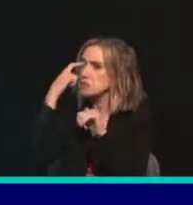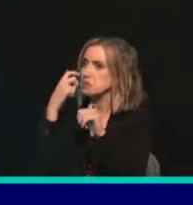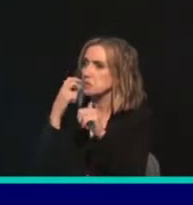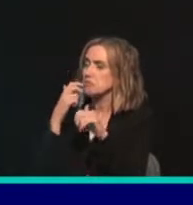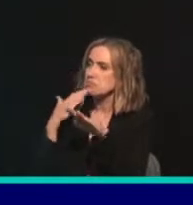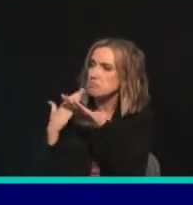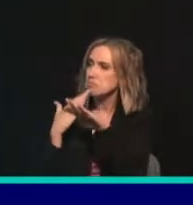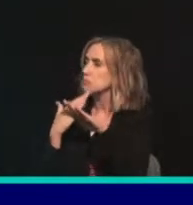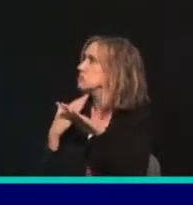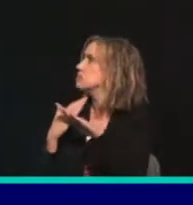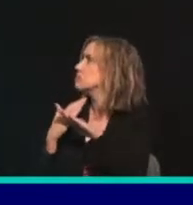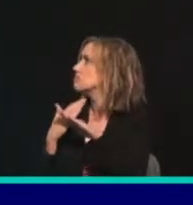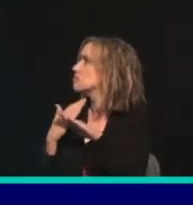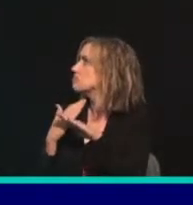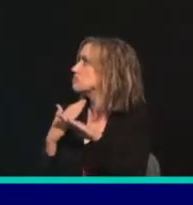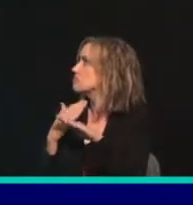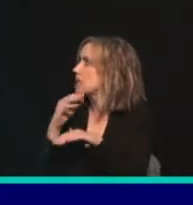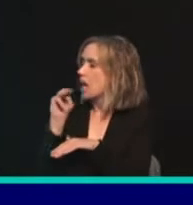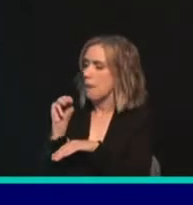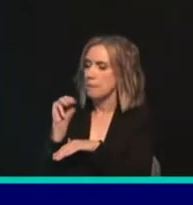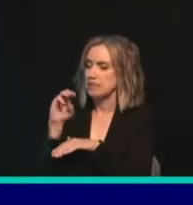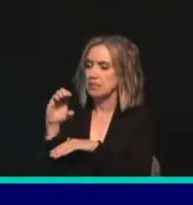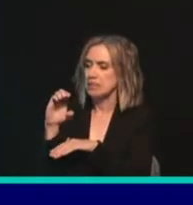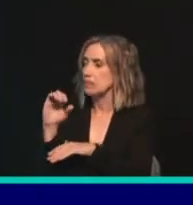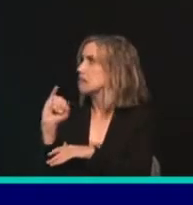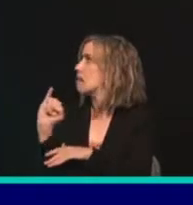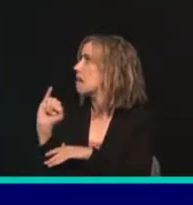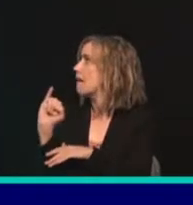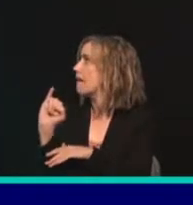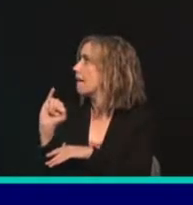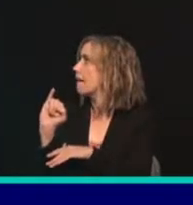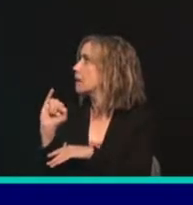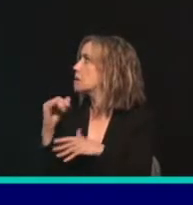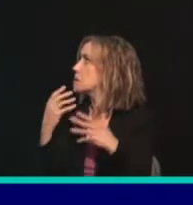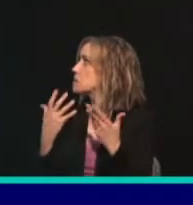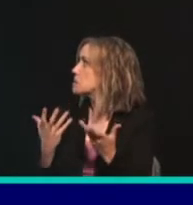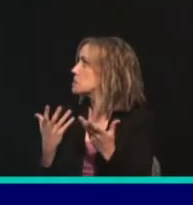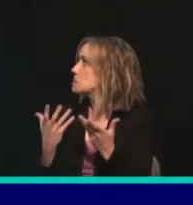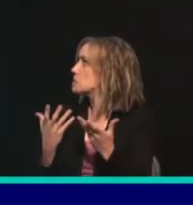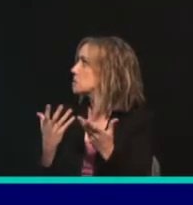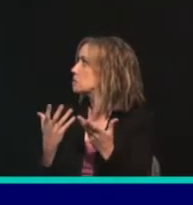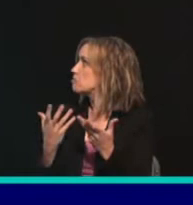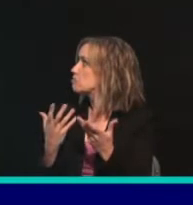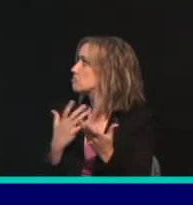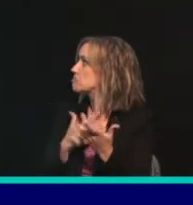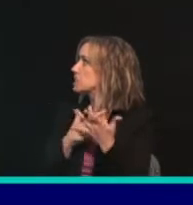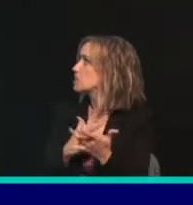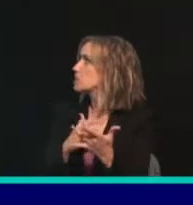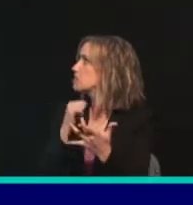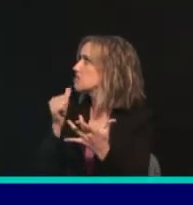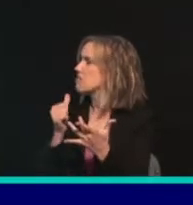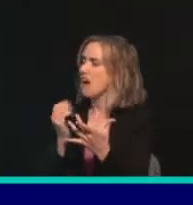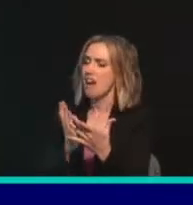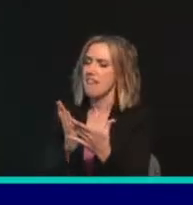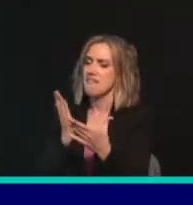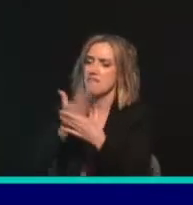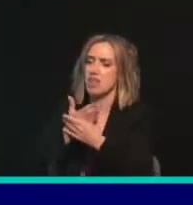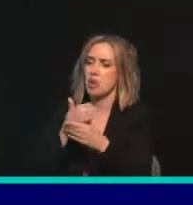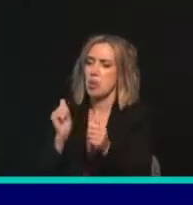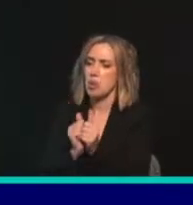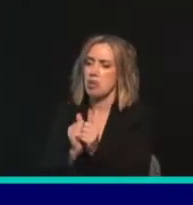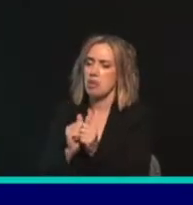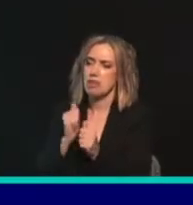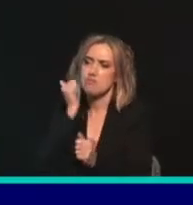education, but it typically does not interfere in a major way with the individual's activities of daily living. The